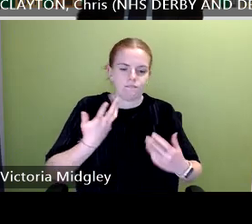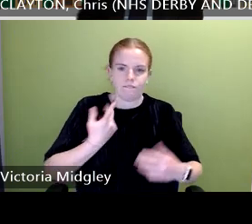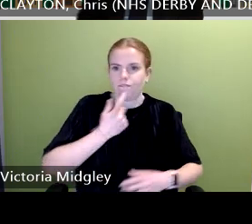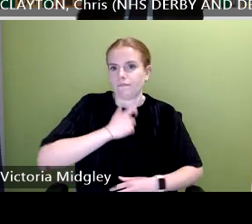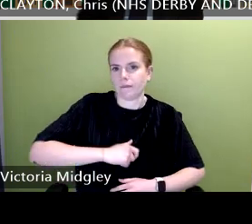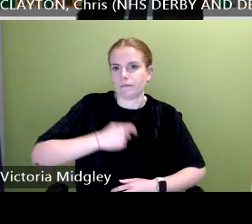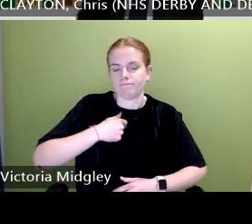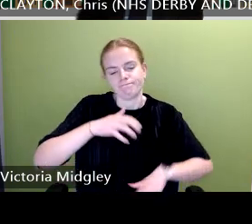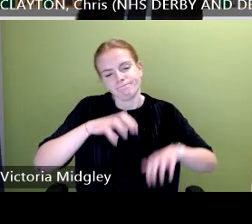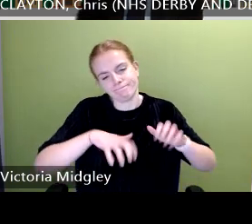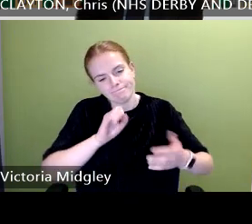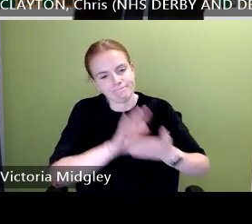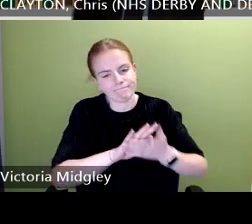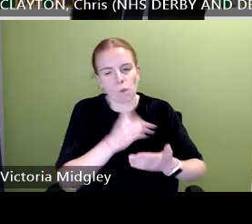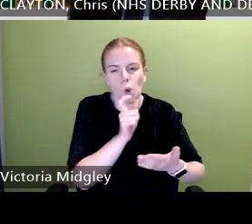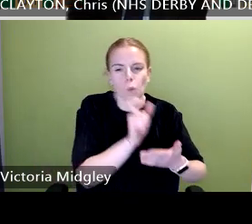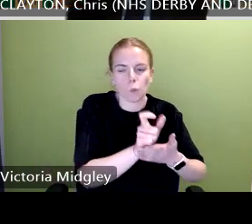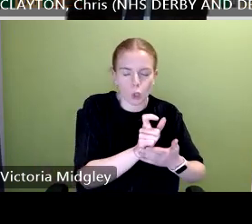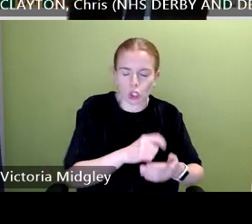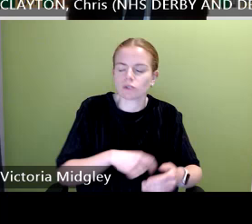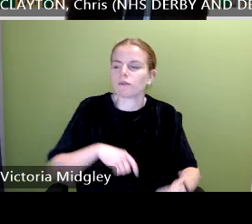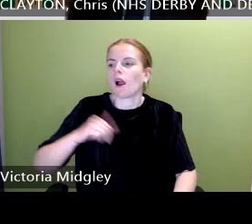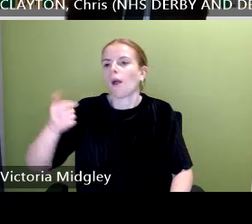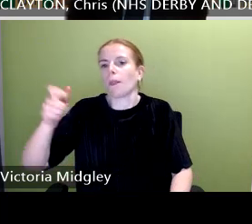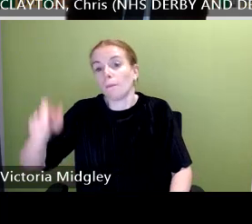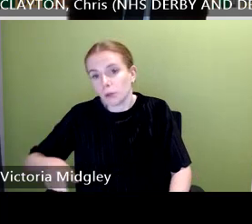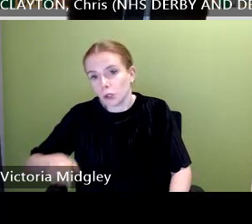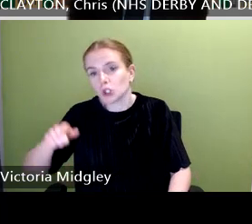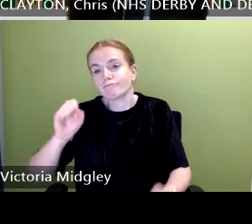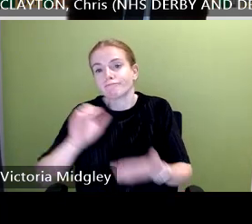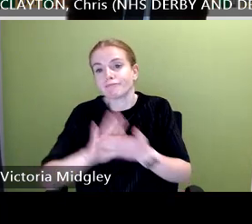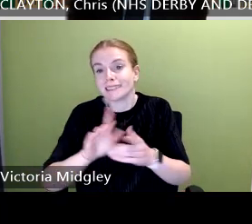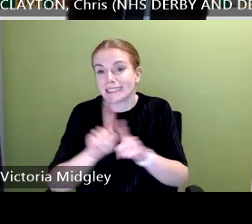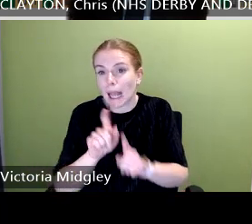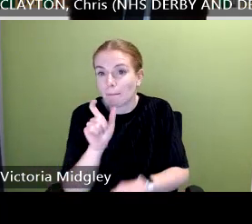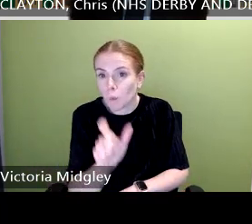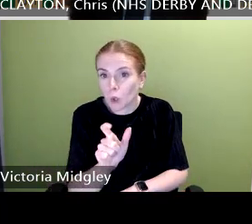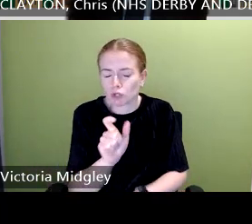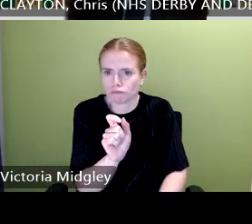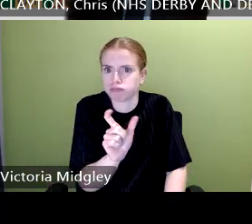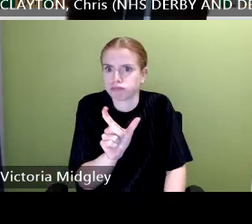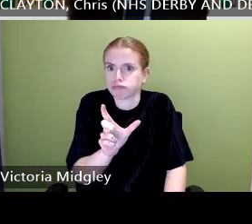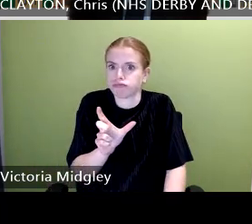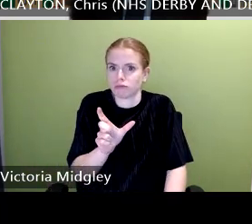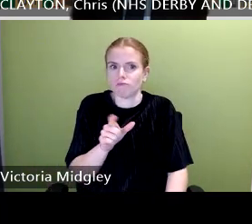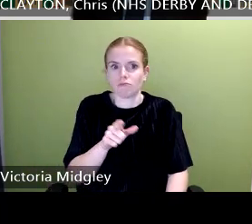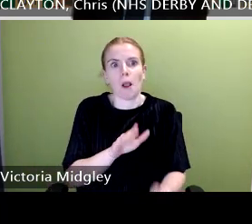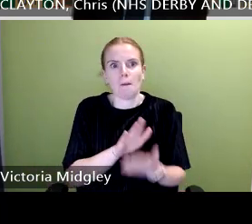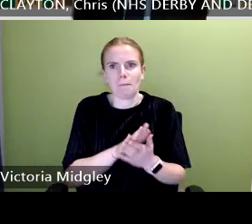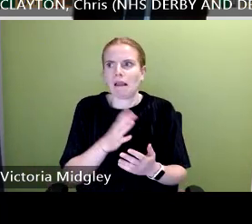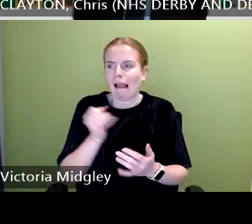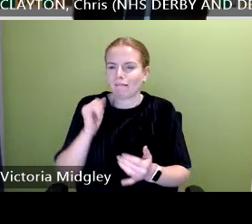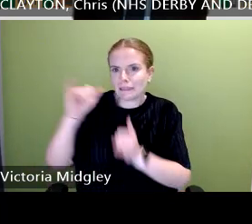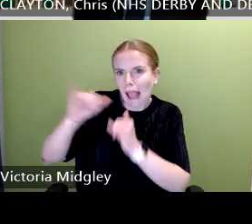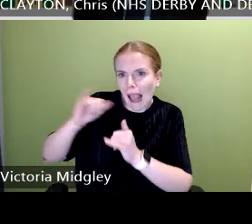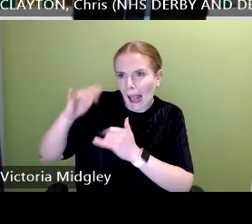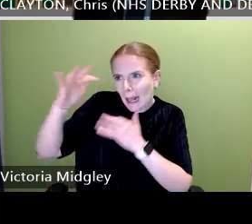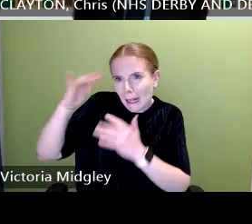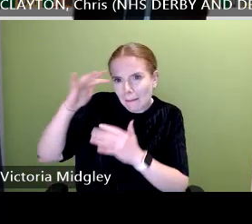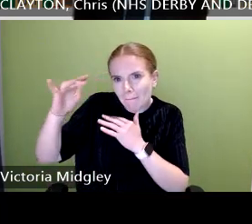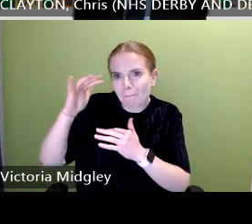or what the consensus is going on. So obviously with some big words here around prevention, equality, access.